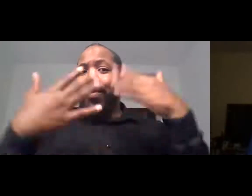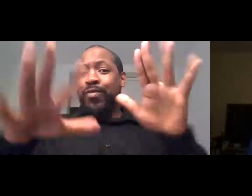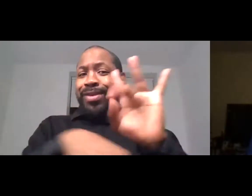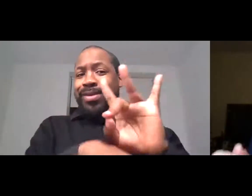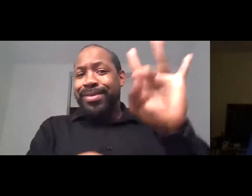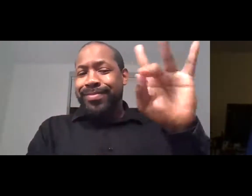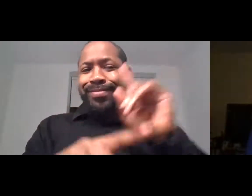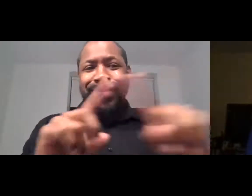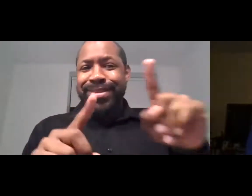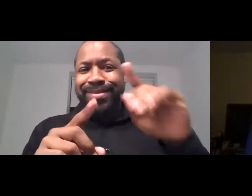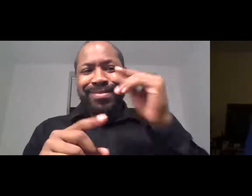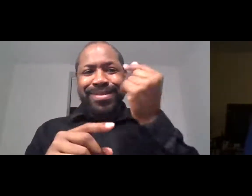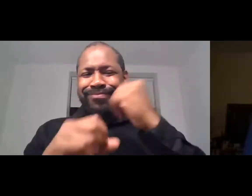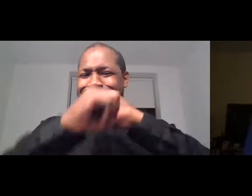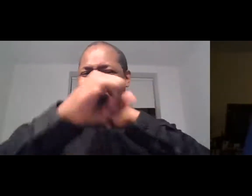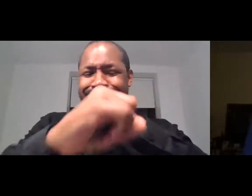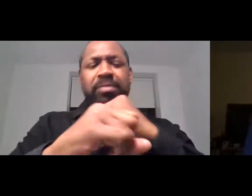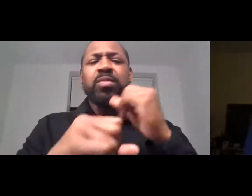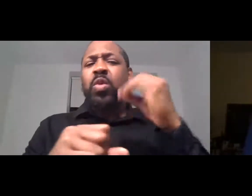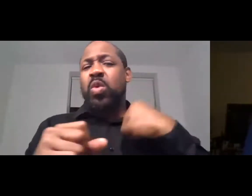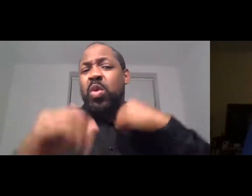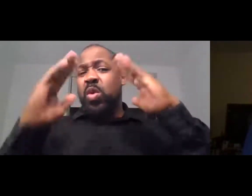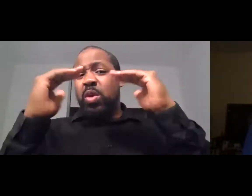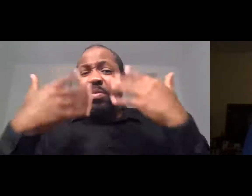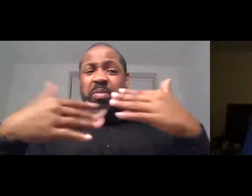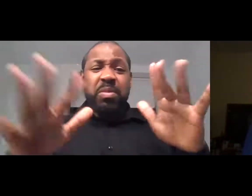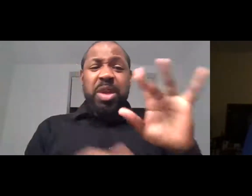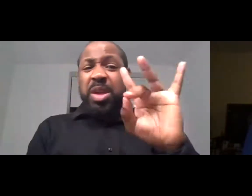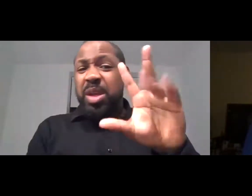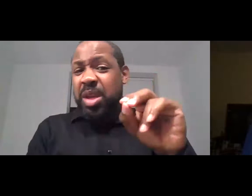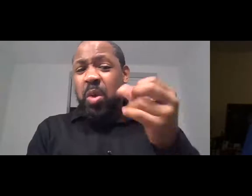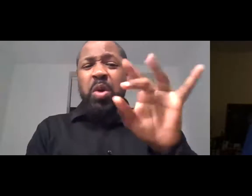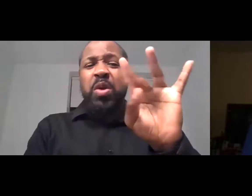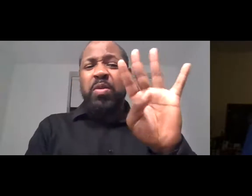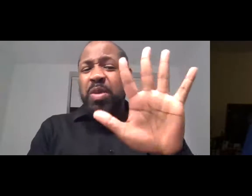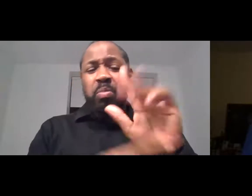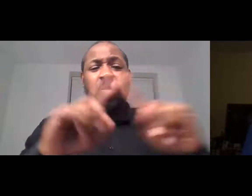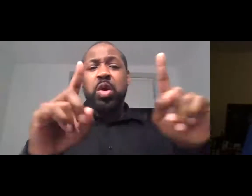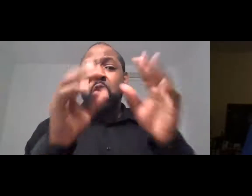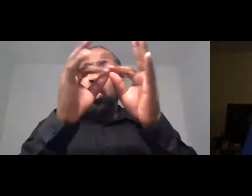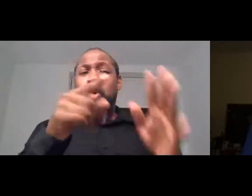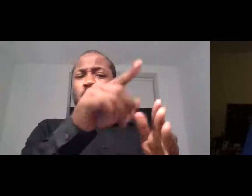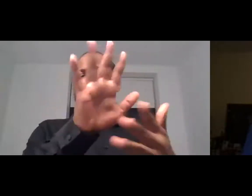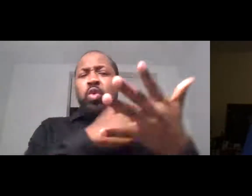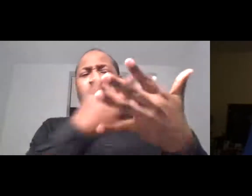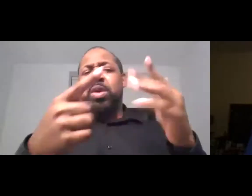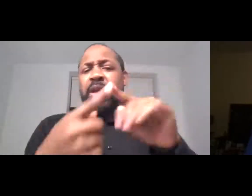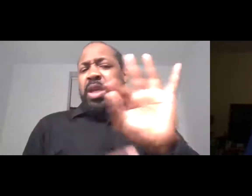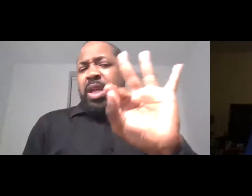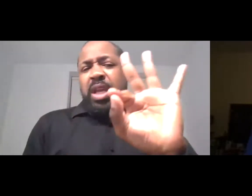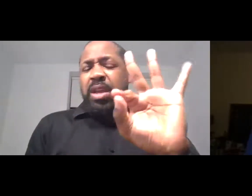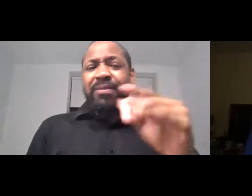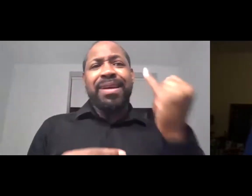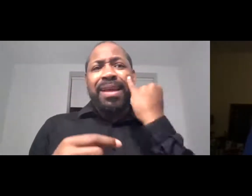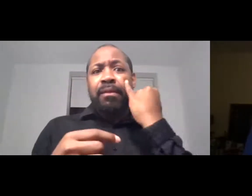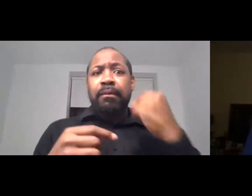is the presentation going to go? We were originally scheduled for 8. But now I'm thinking maybe we'll be finished at